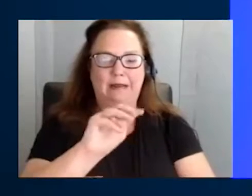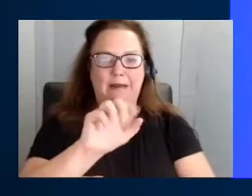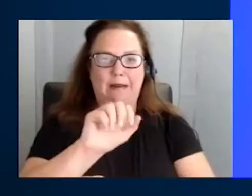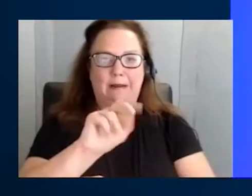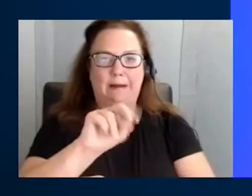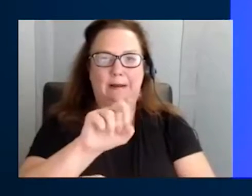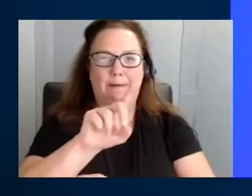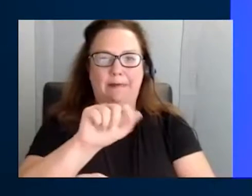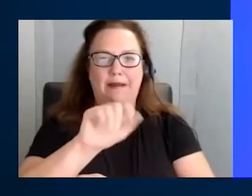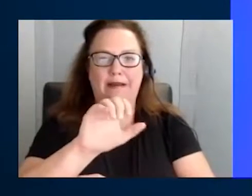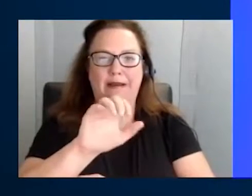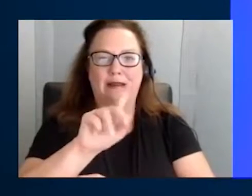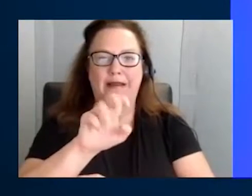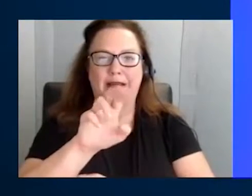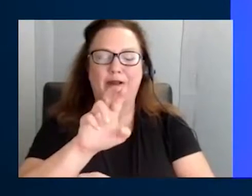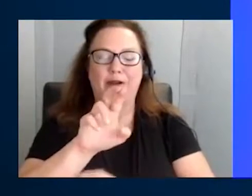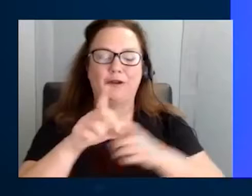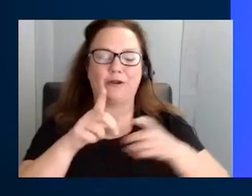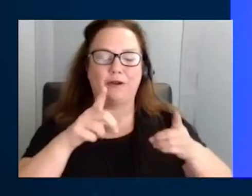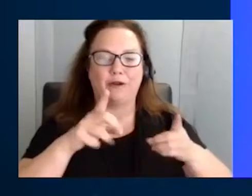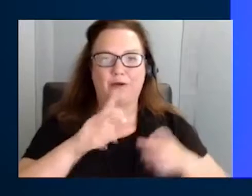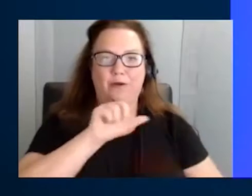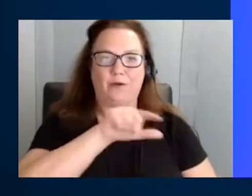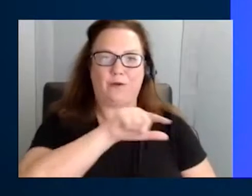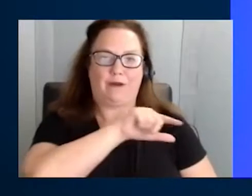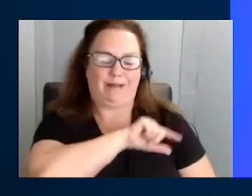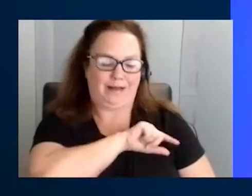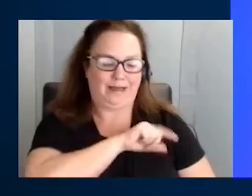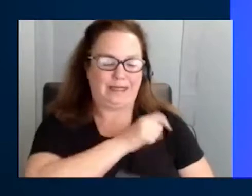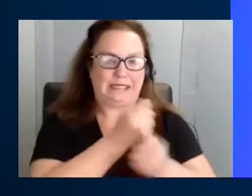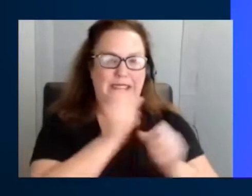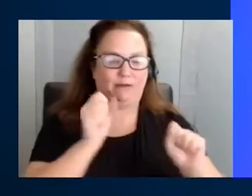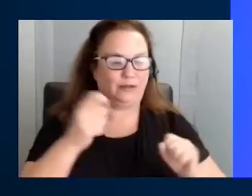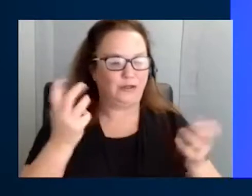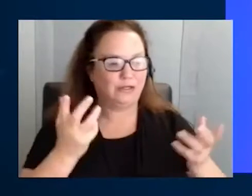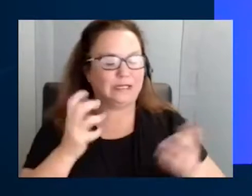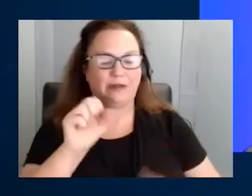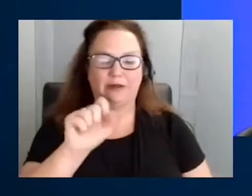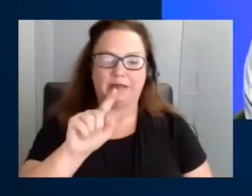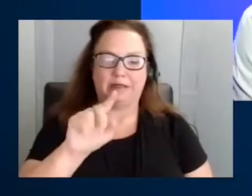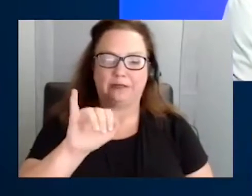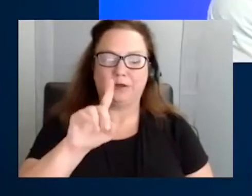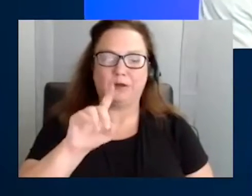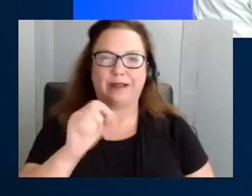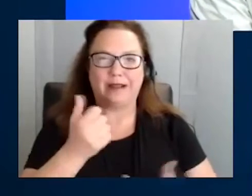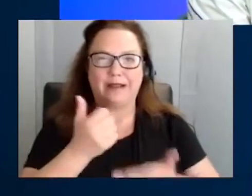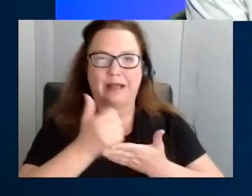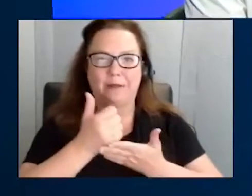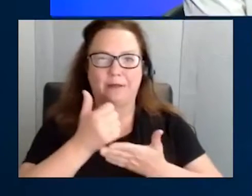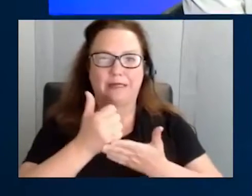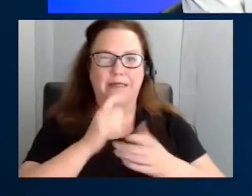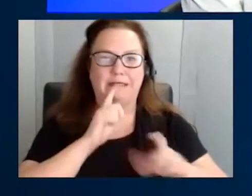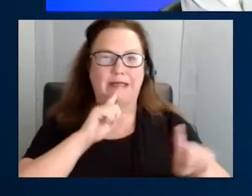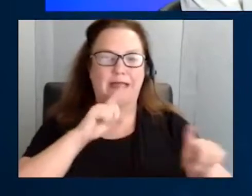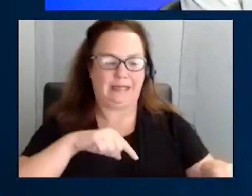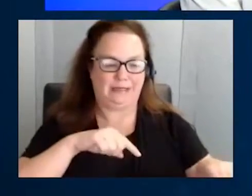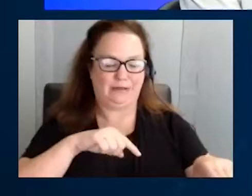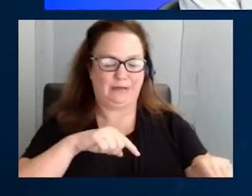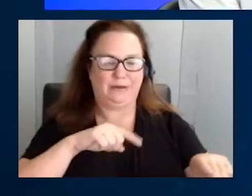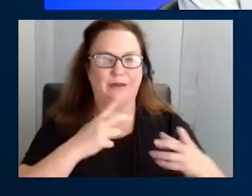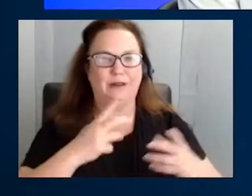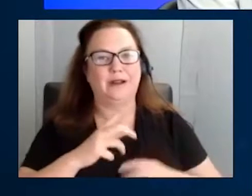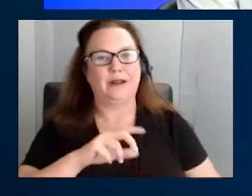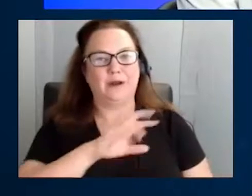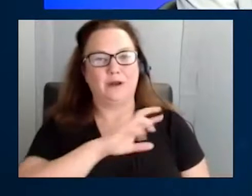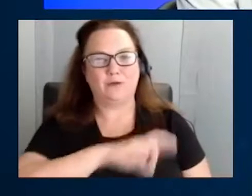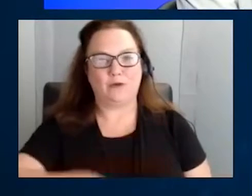of Quality and Safety. She is in studio to help us answer questions. We'll also hear from the Royals, who are back at 100%